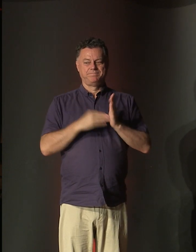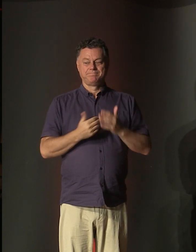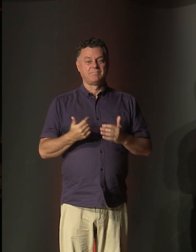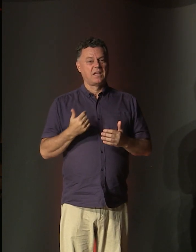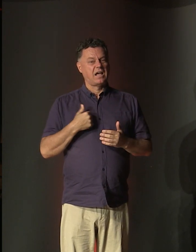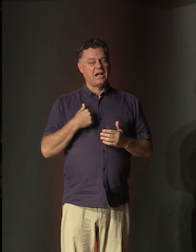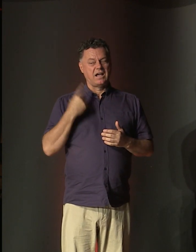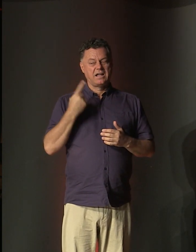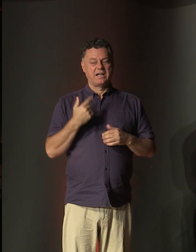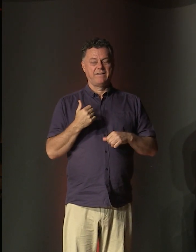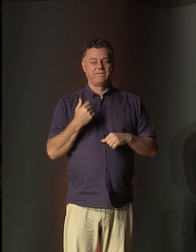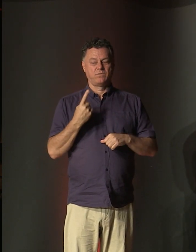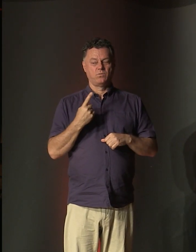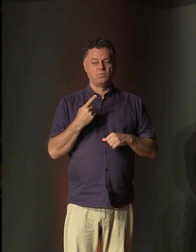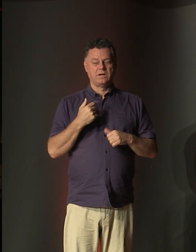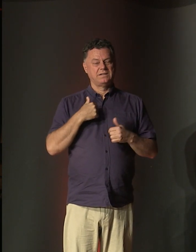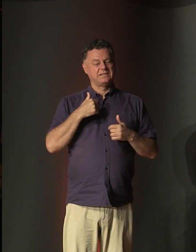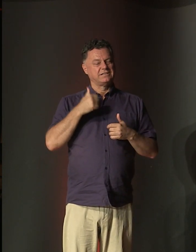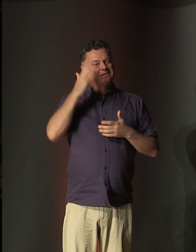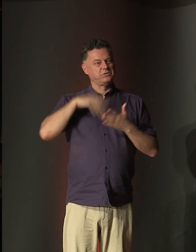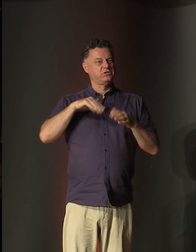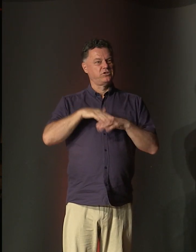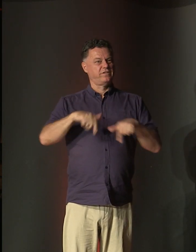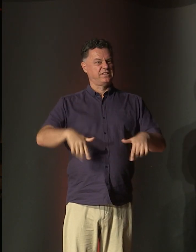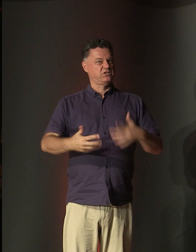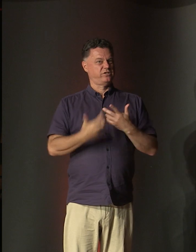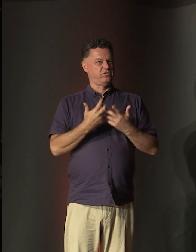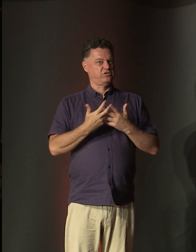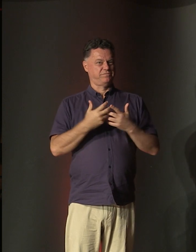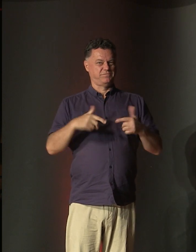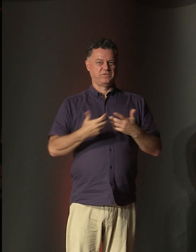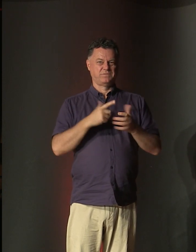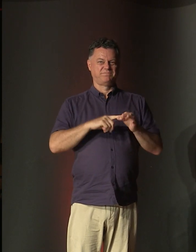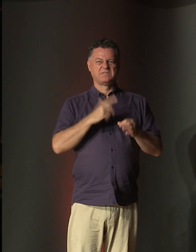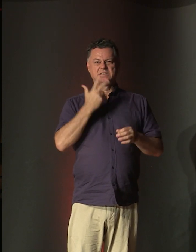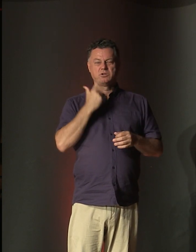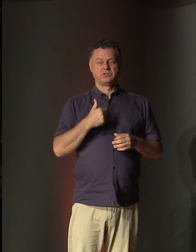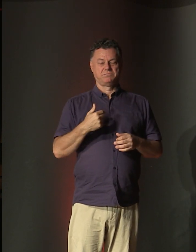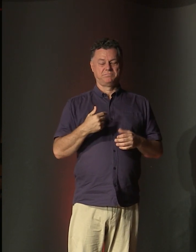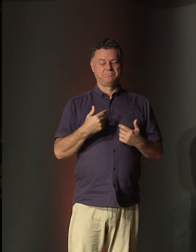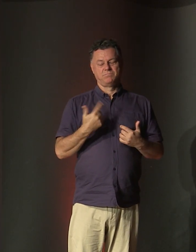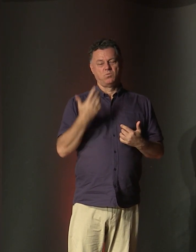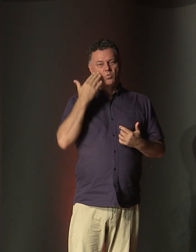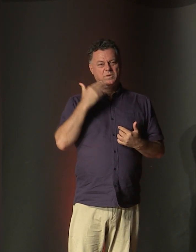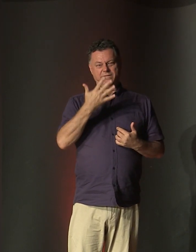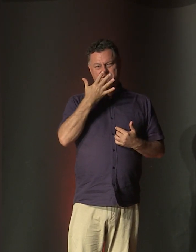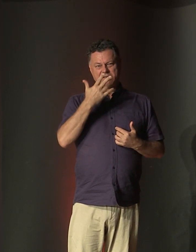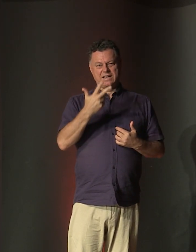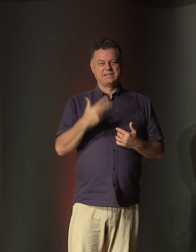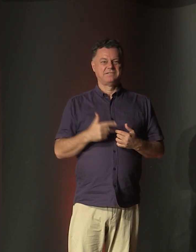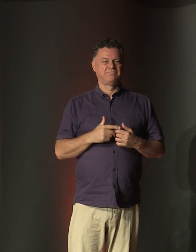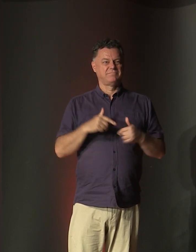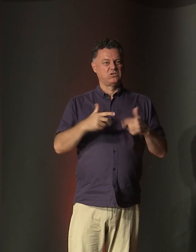experiment about this university. Let's say that a 58-year-old woman is walking